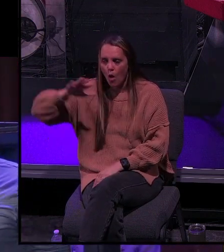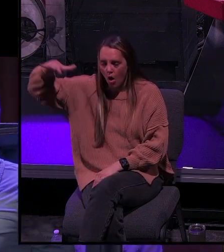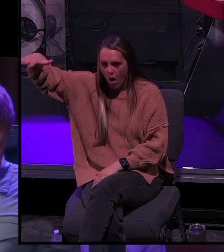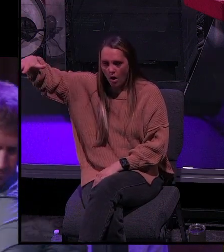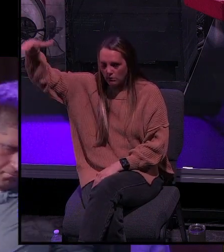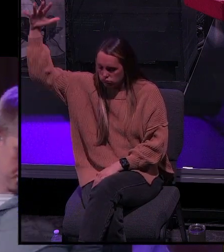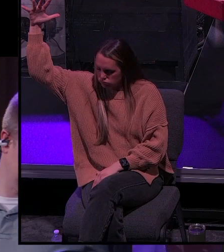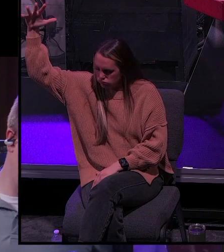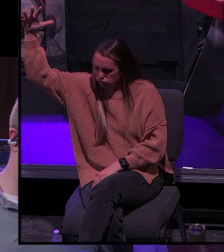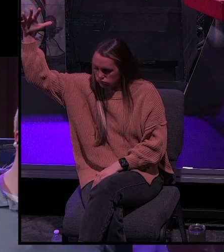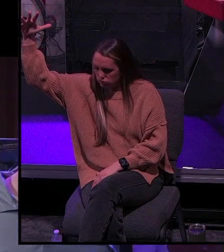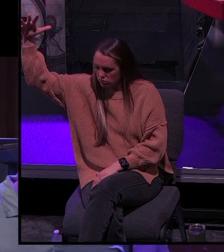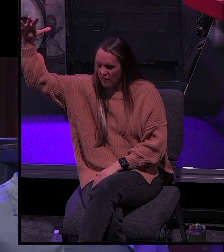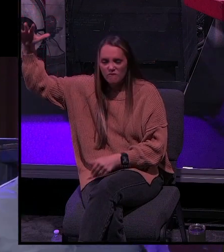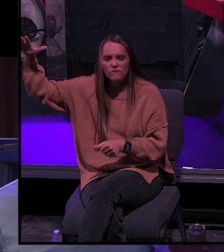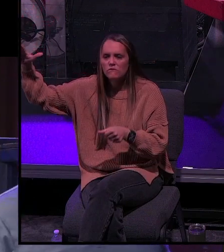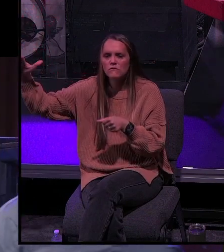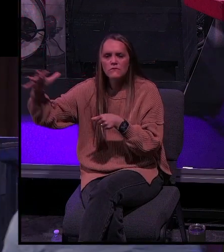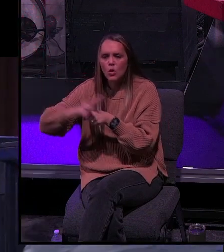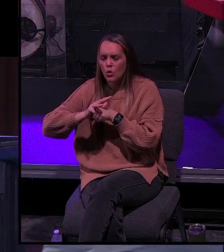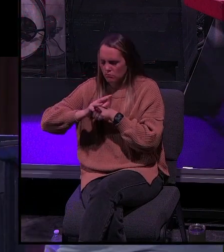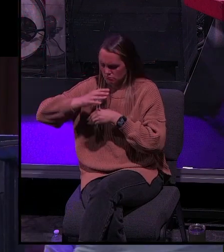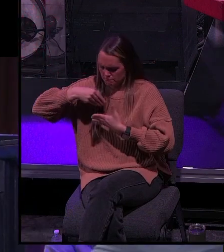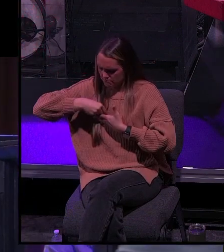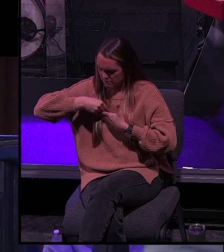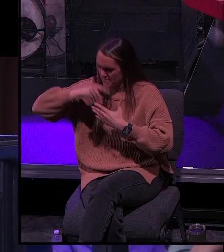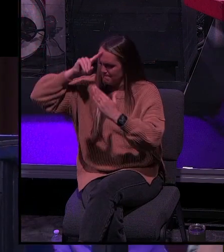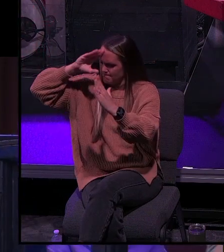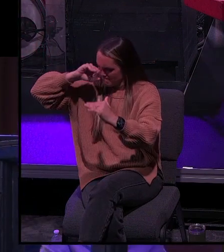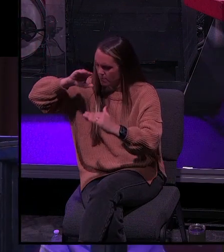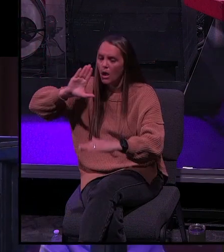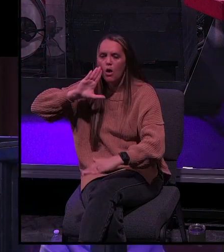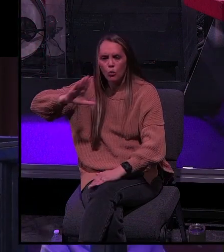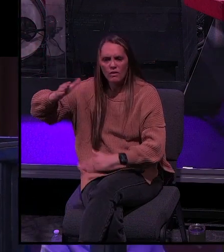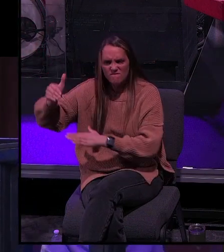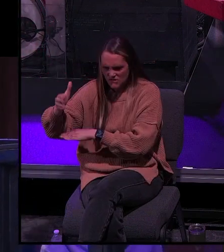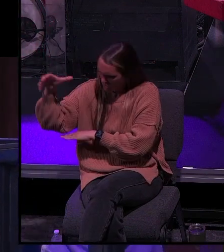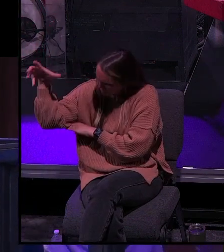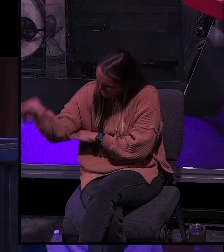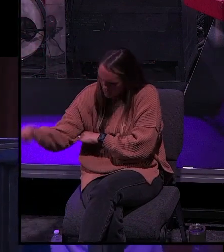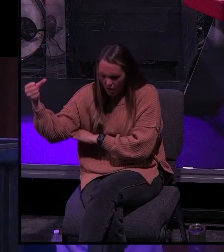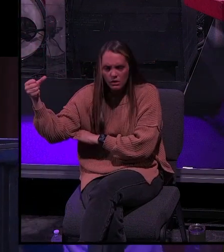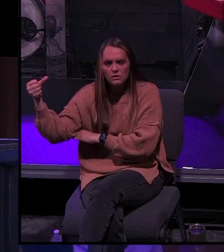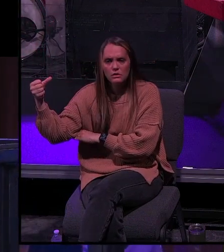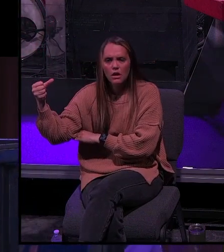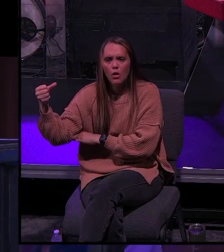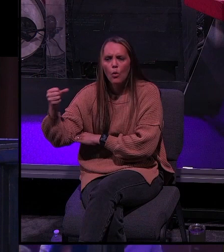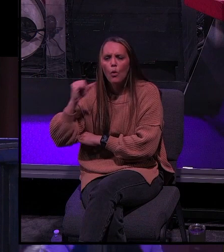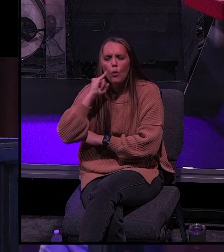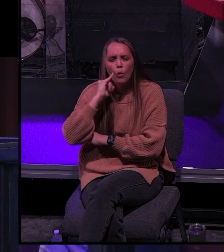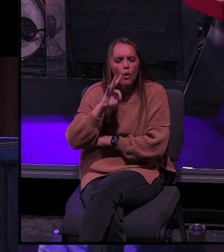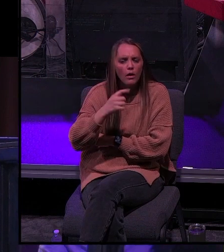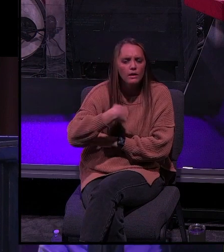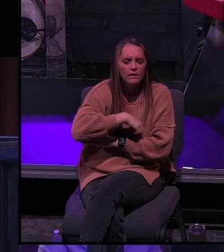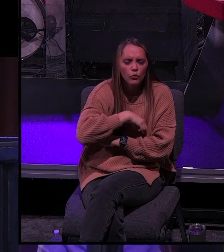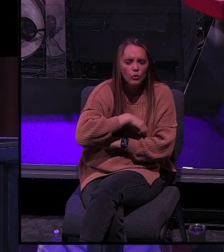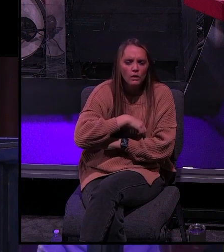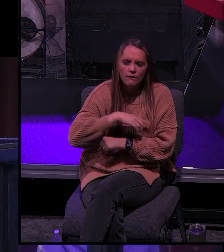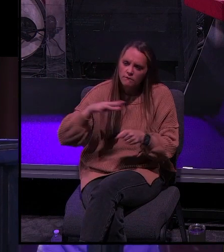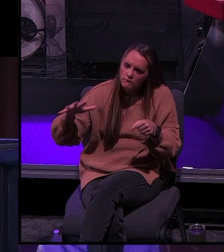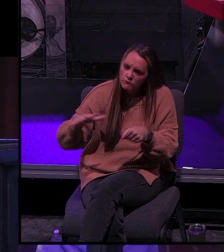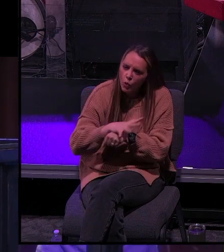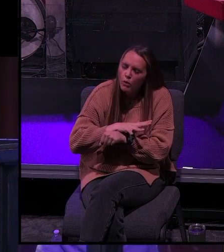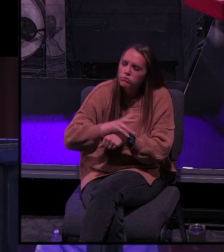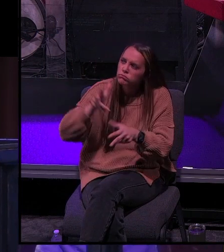just expected he was going to catch a fish. What if we actually listened, just fully expecting that God is going to